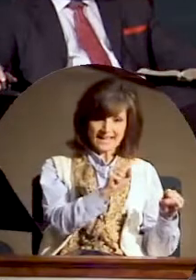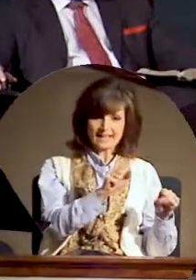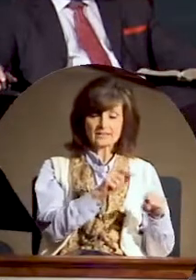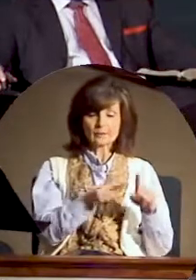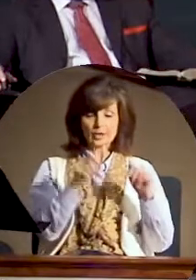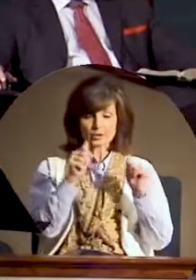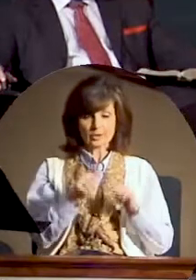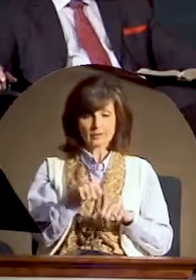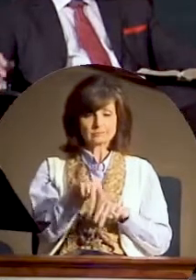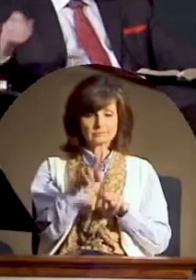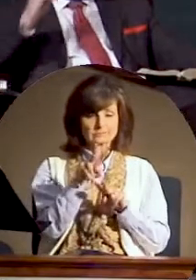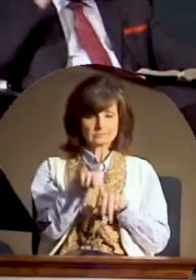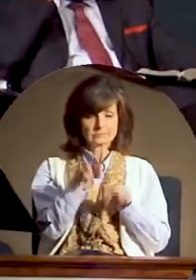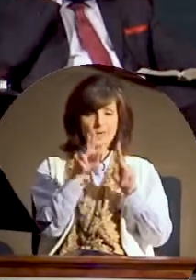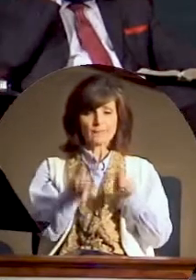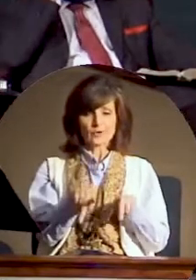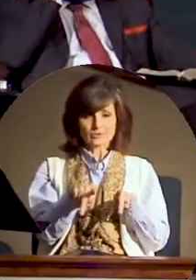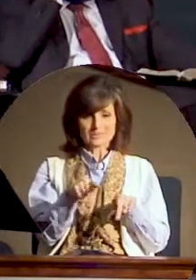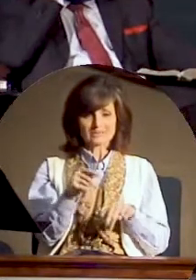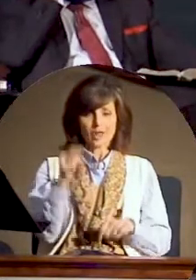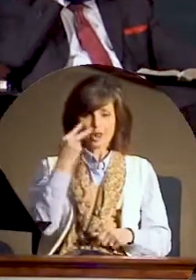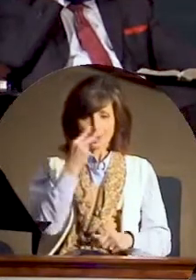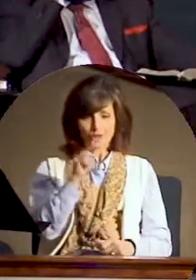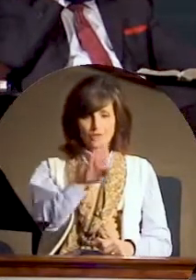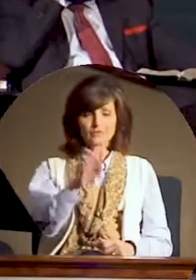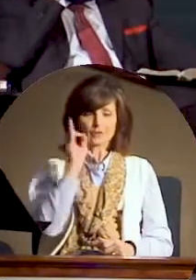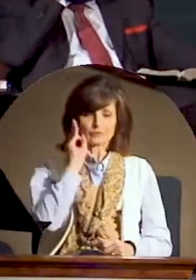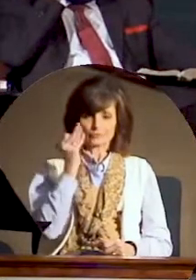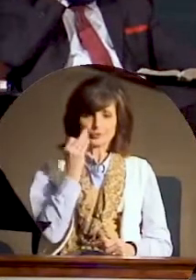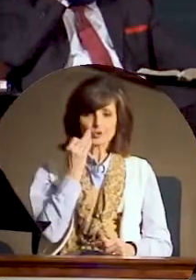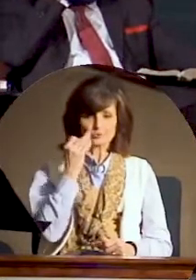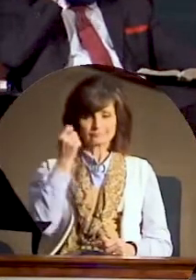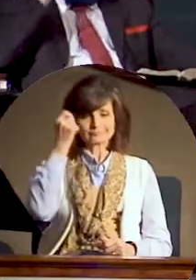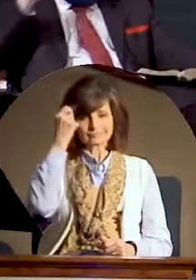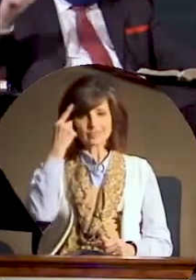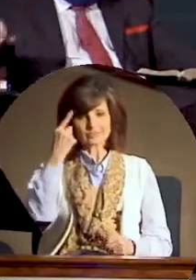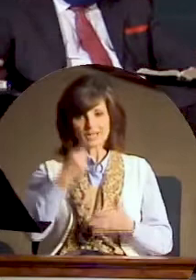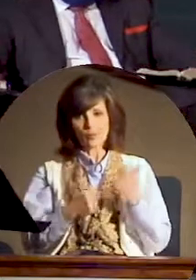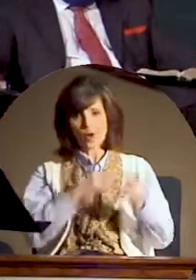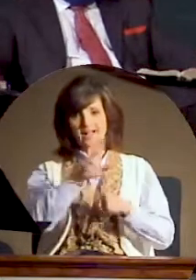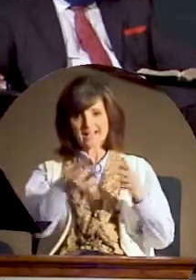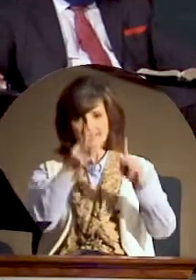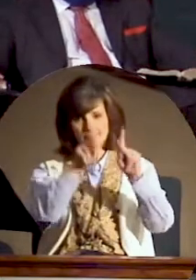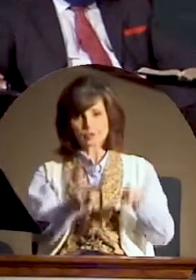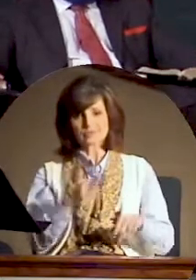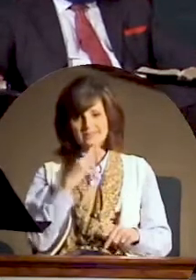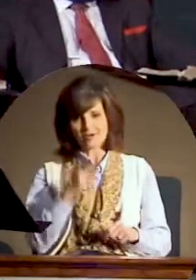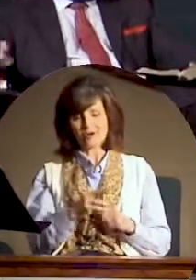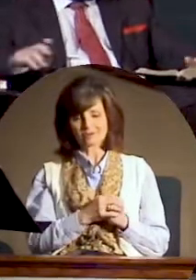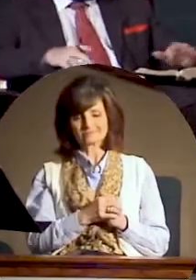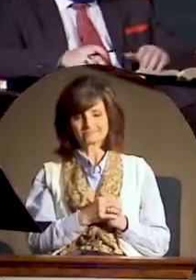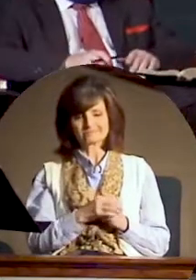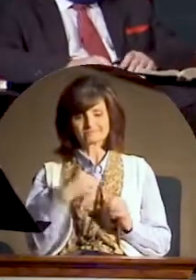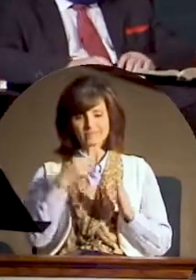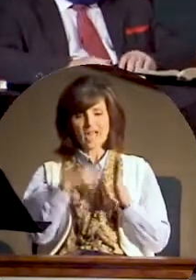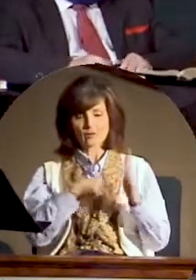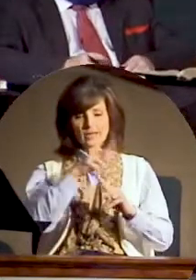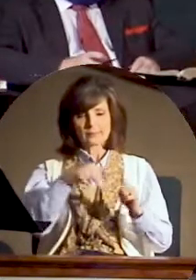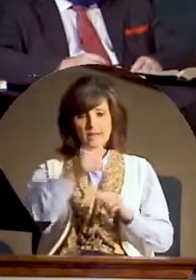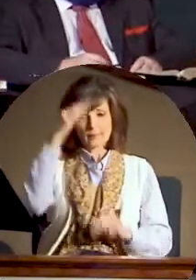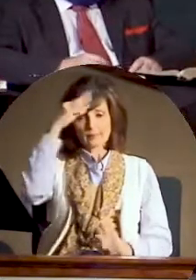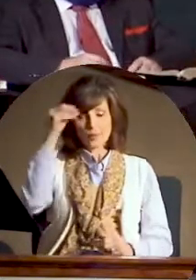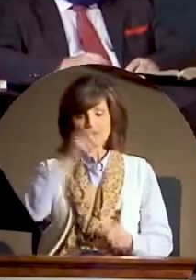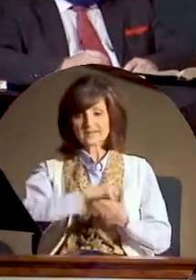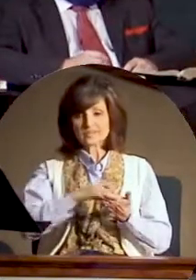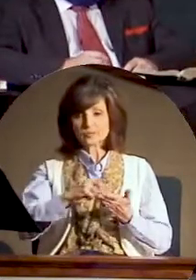what, you can tell a whole lot about a person by the kind of fruit they got in their lives. I read about this boy this week,